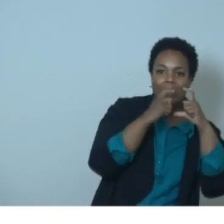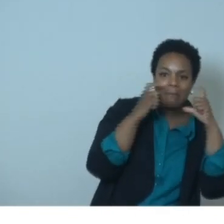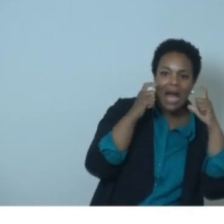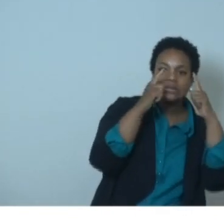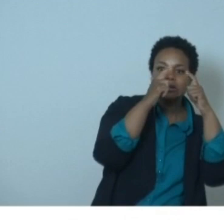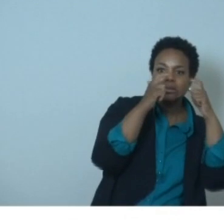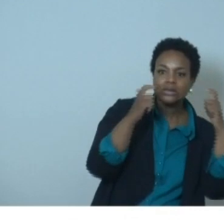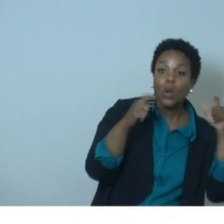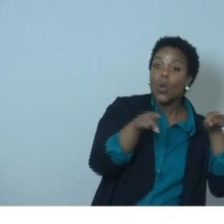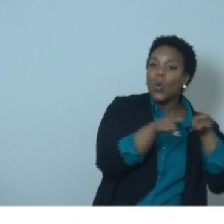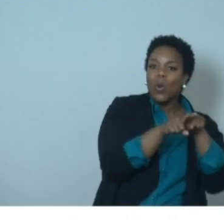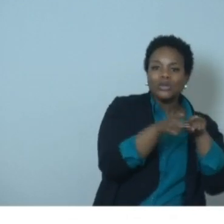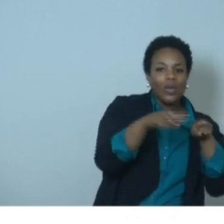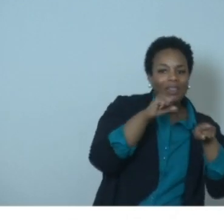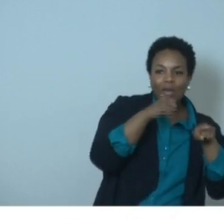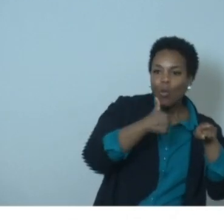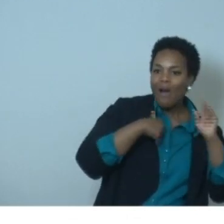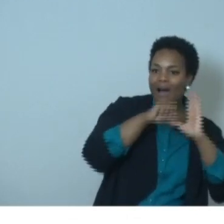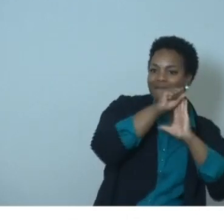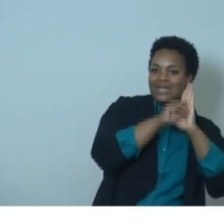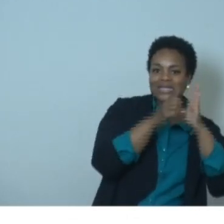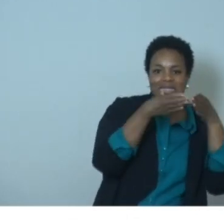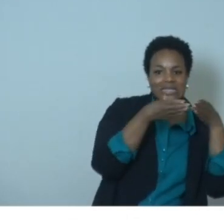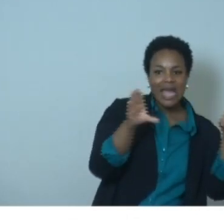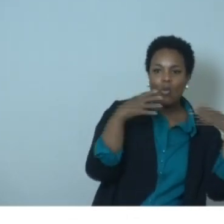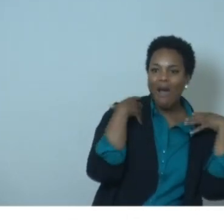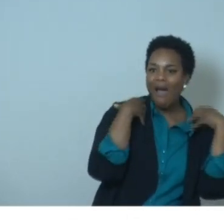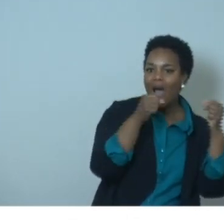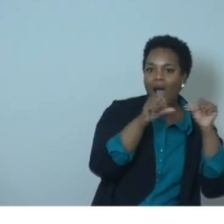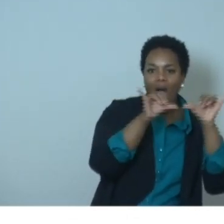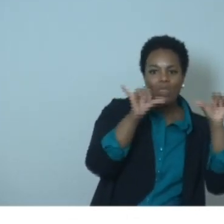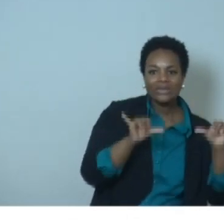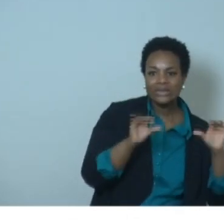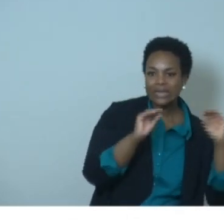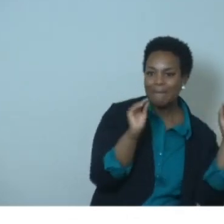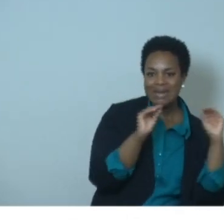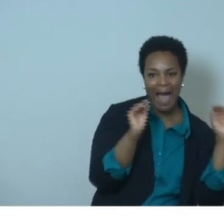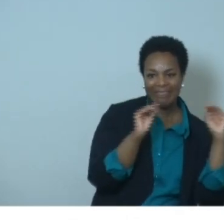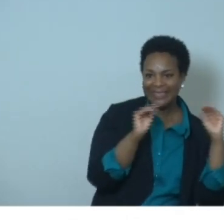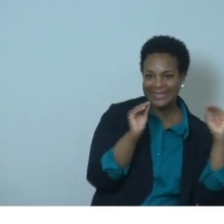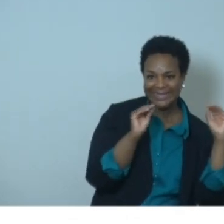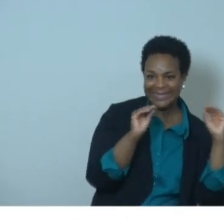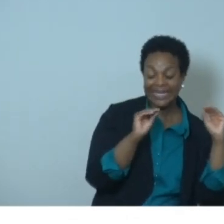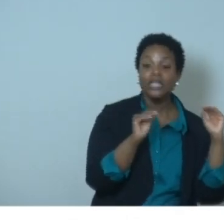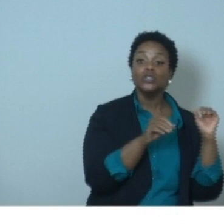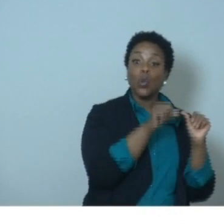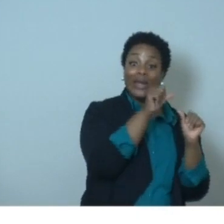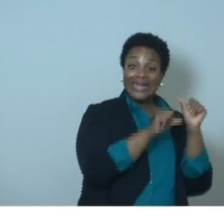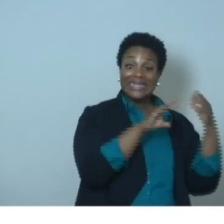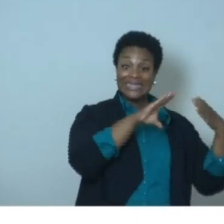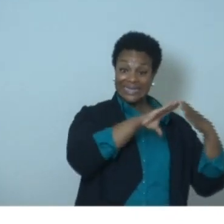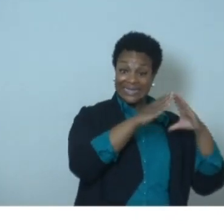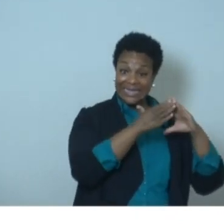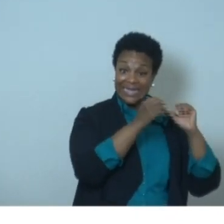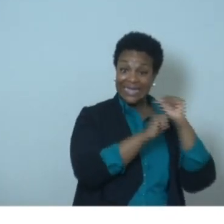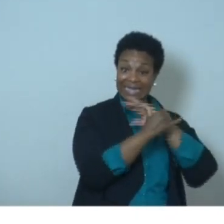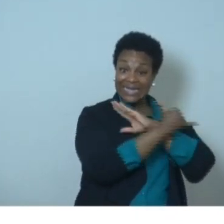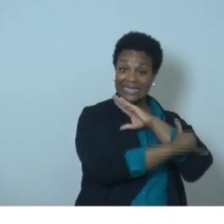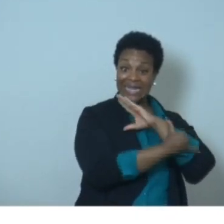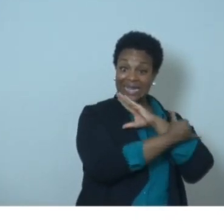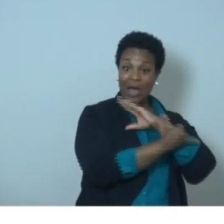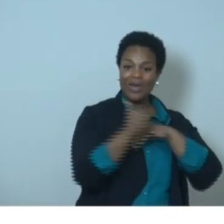So you can have an area or a city and a county, and their regions operate very differently, which makes